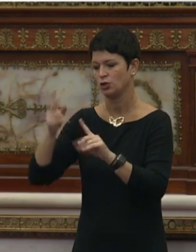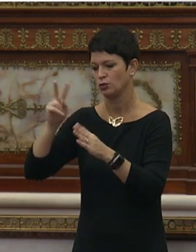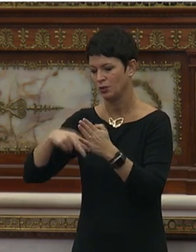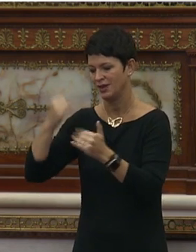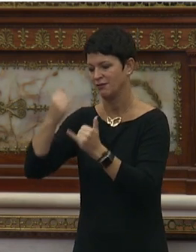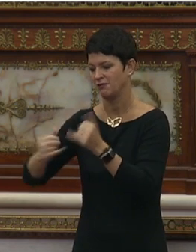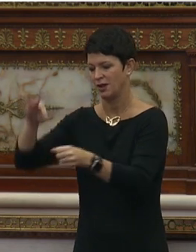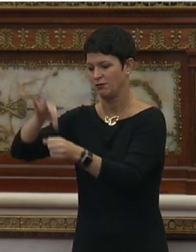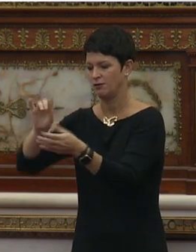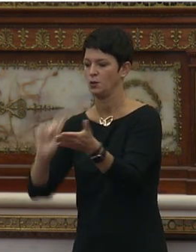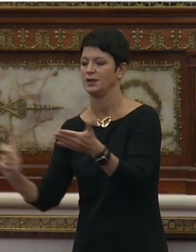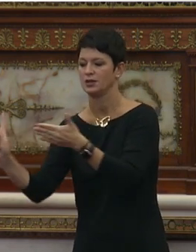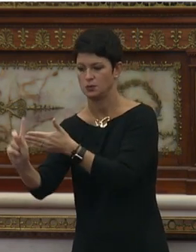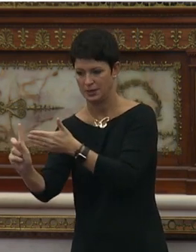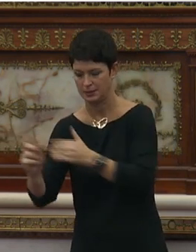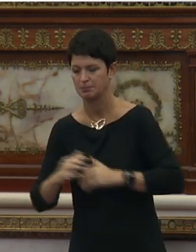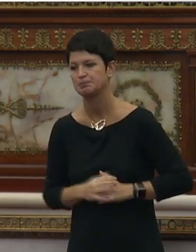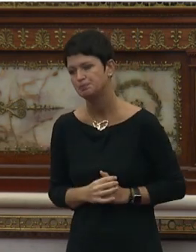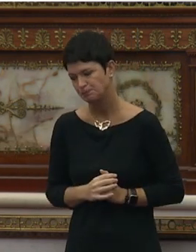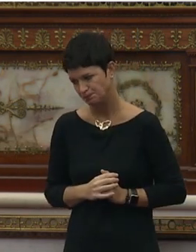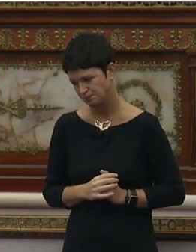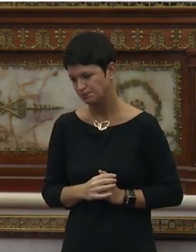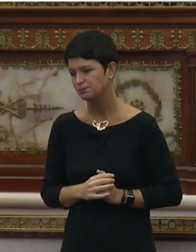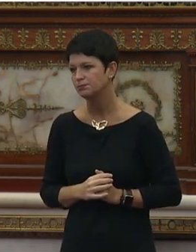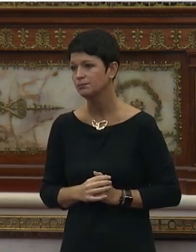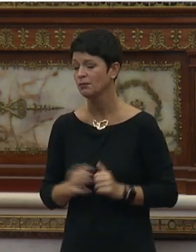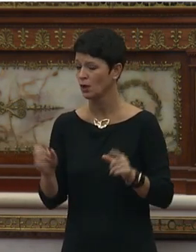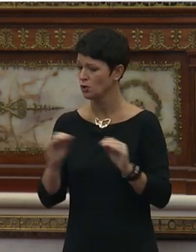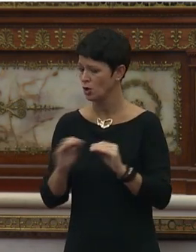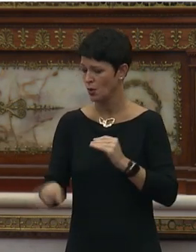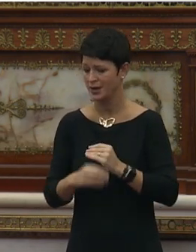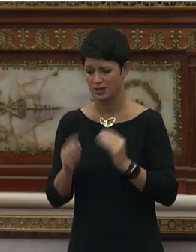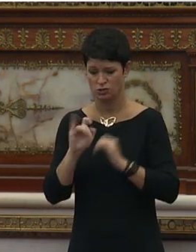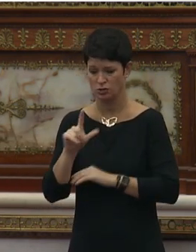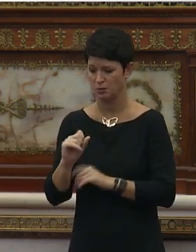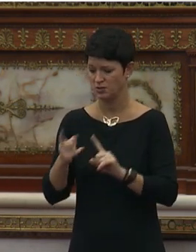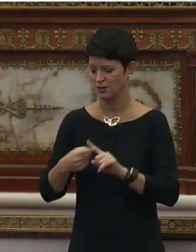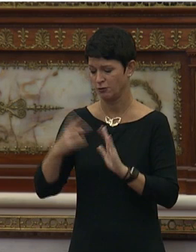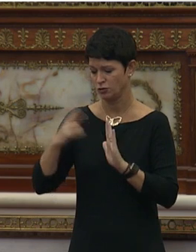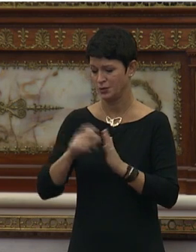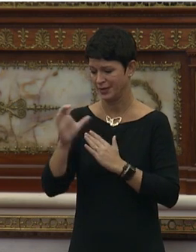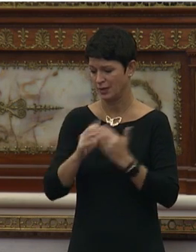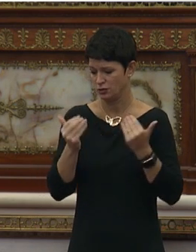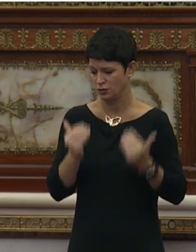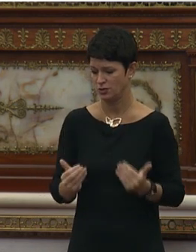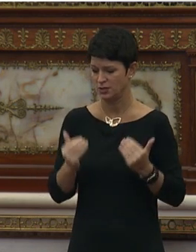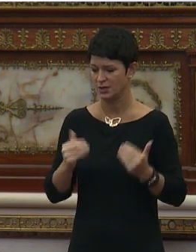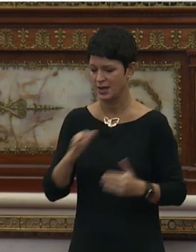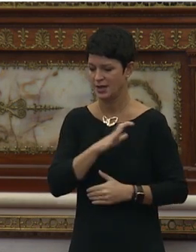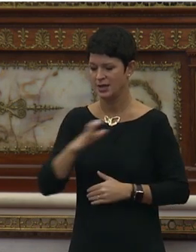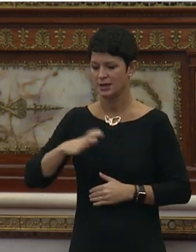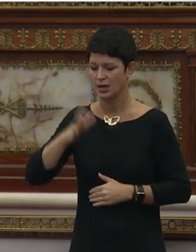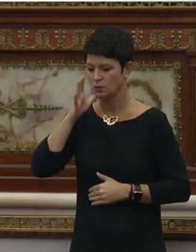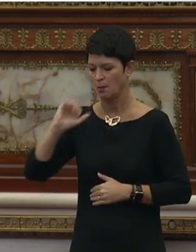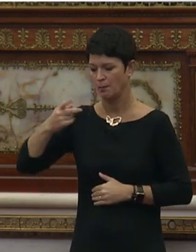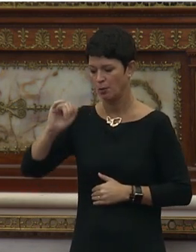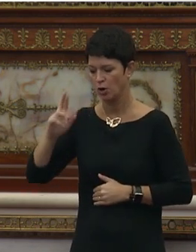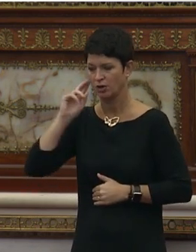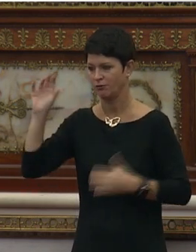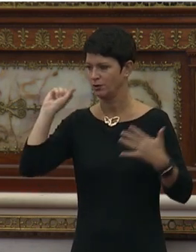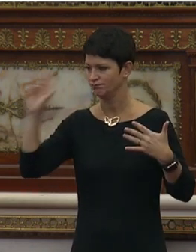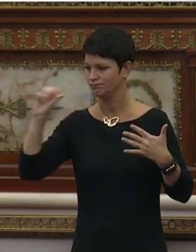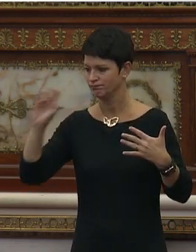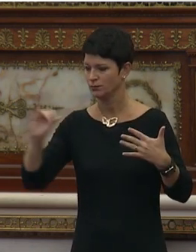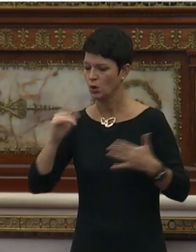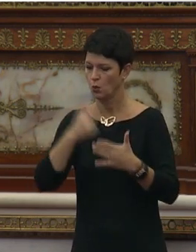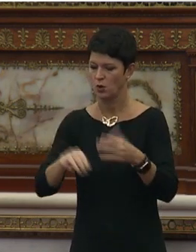final passage calendar at our next session of council. As there are no additional bills on the first reading calendar, the chair recognizes Councilwoman Parker for the purpose of calling